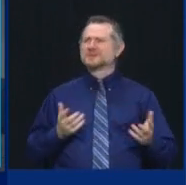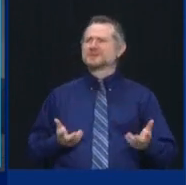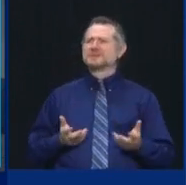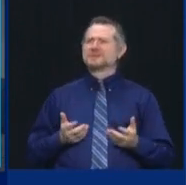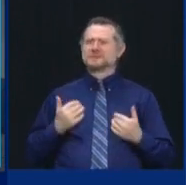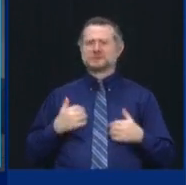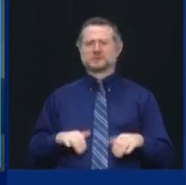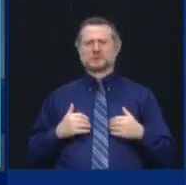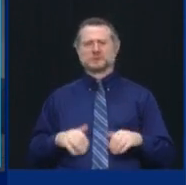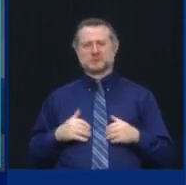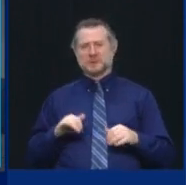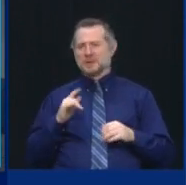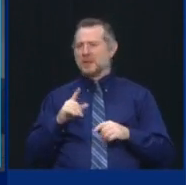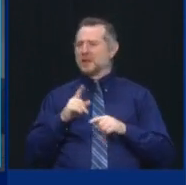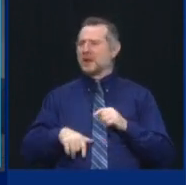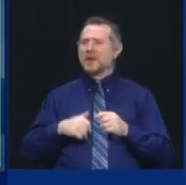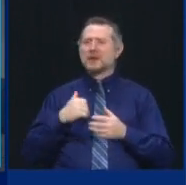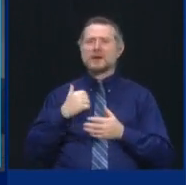hug, you can't kiss?